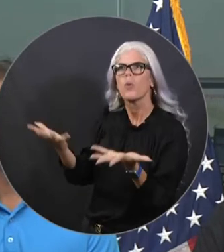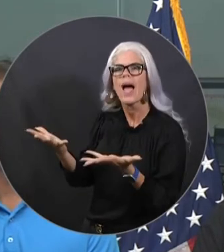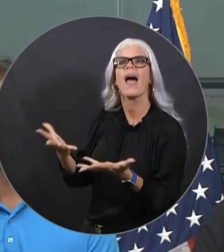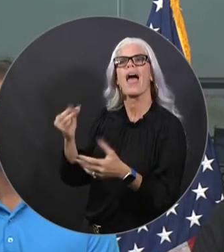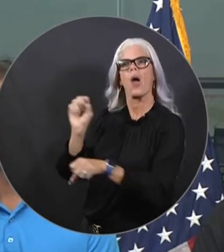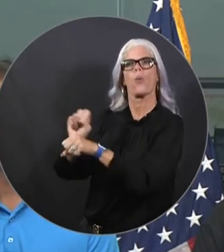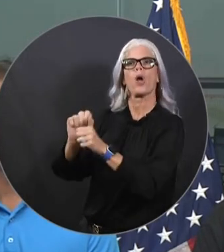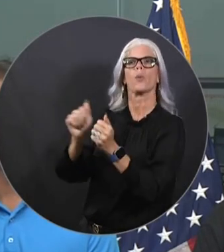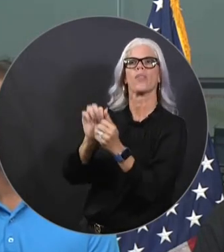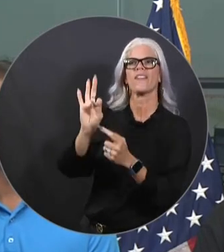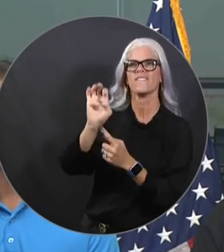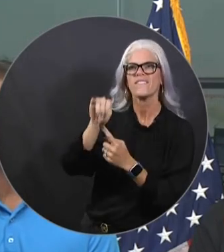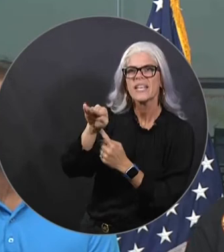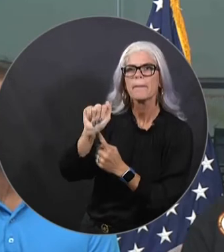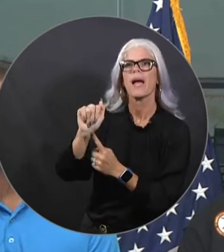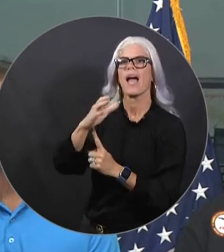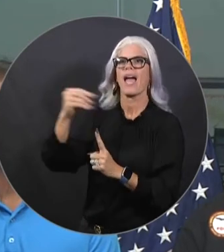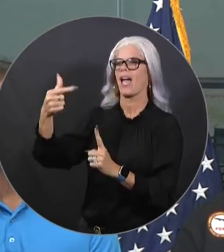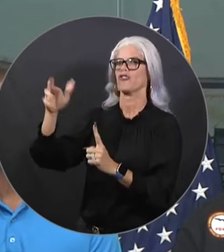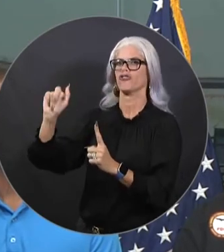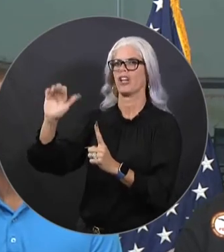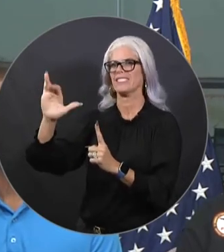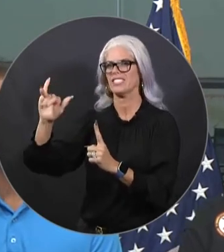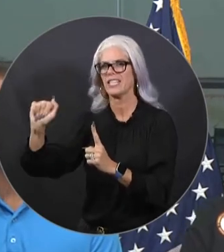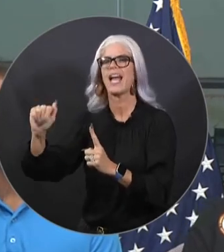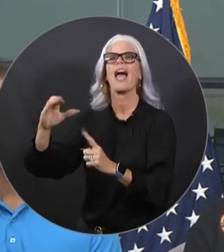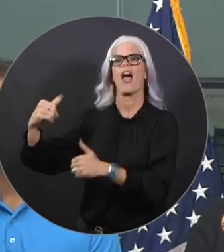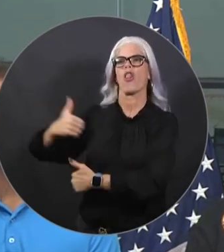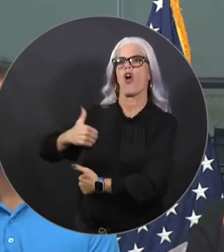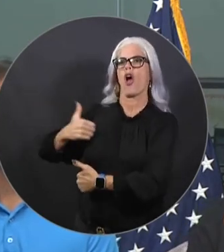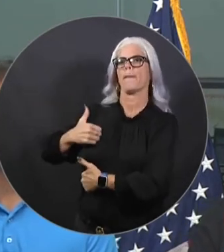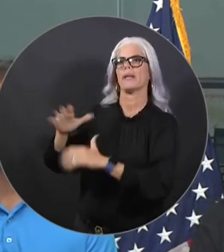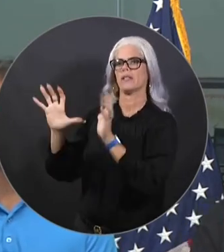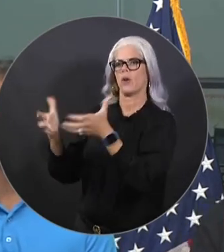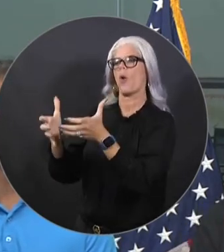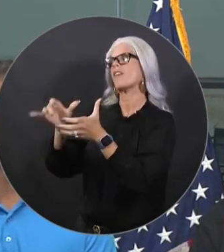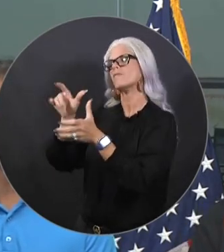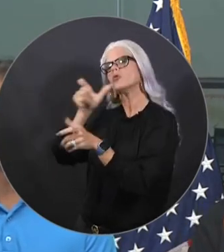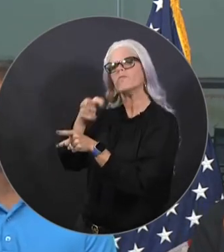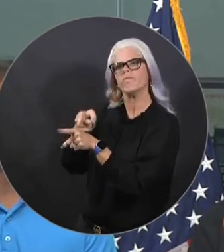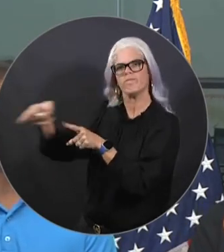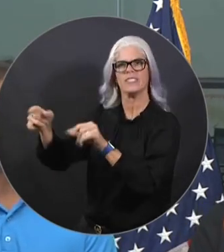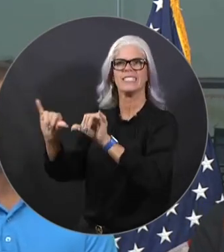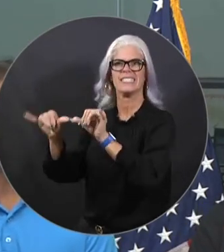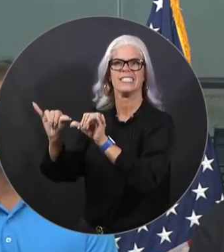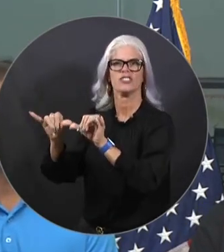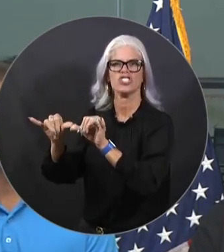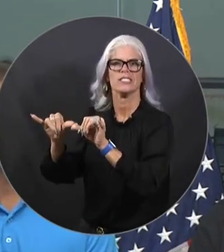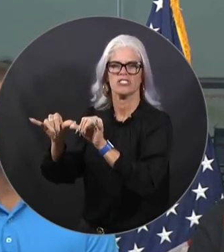Engineers came in. I mean, they came in pretty early. I think